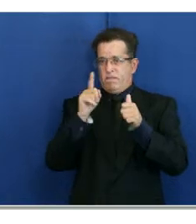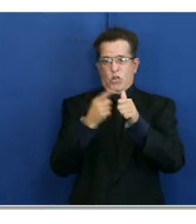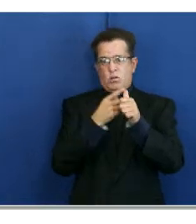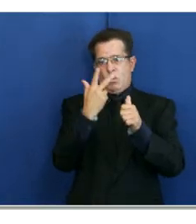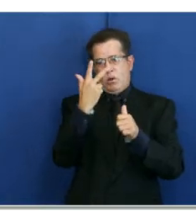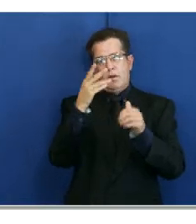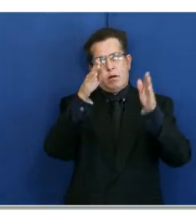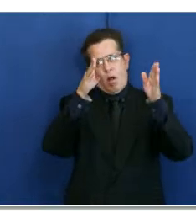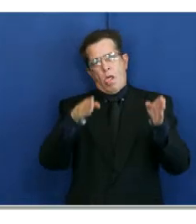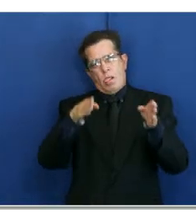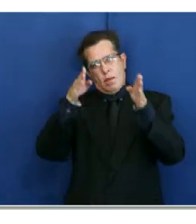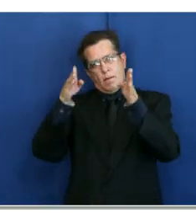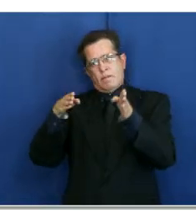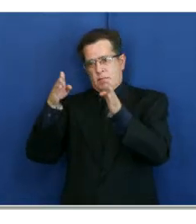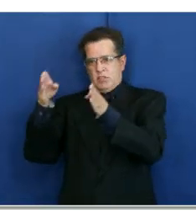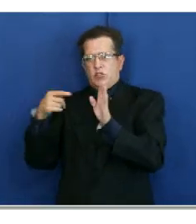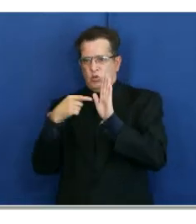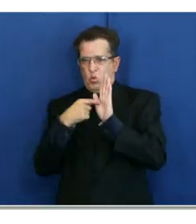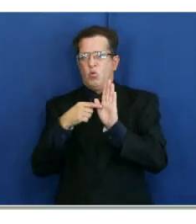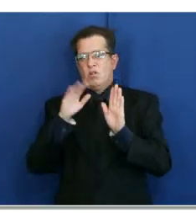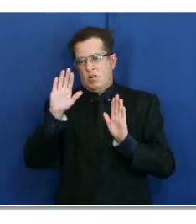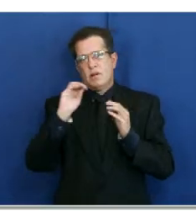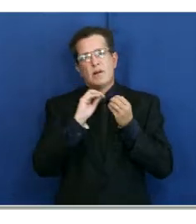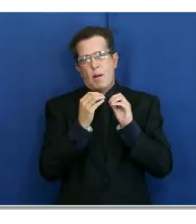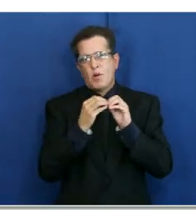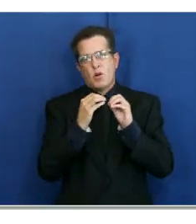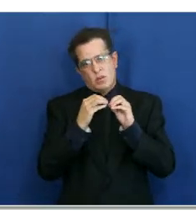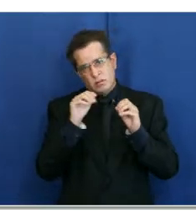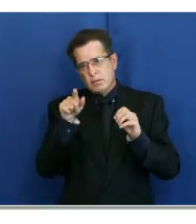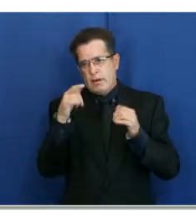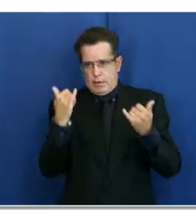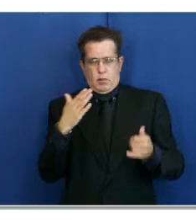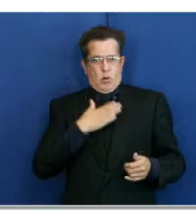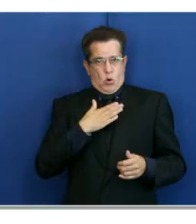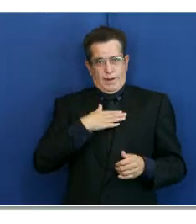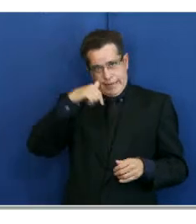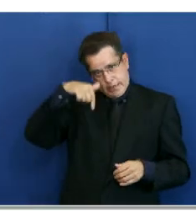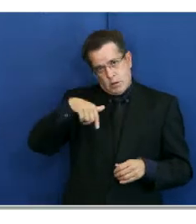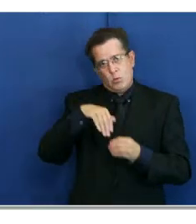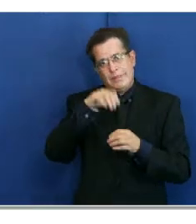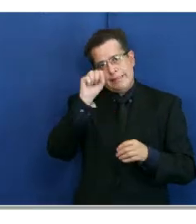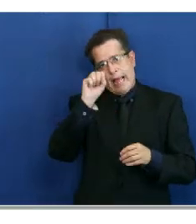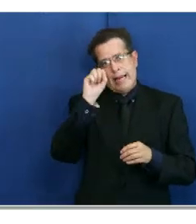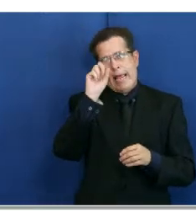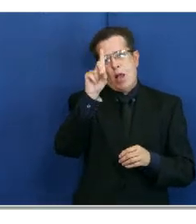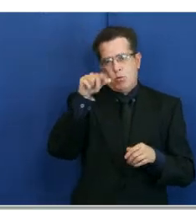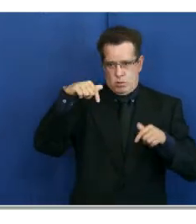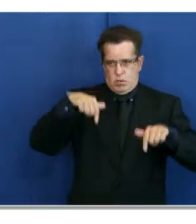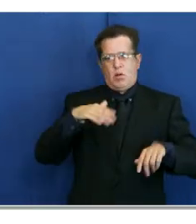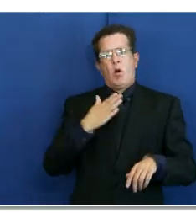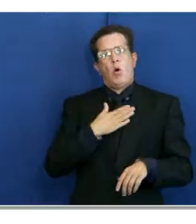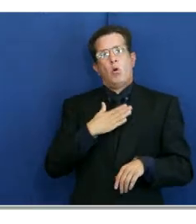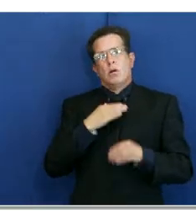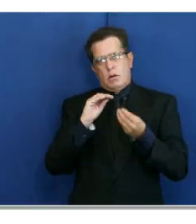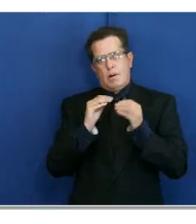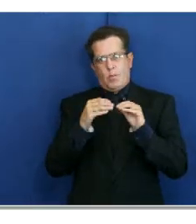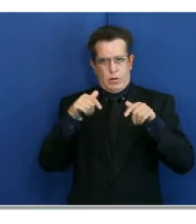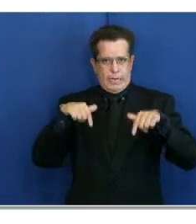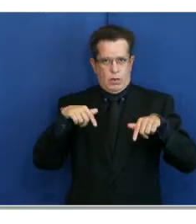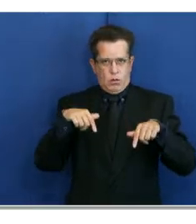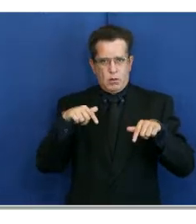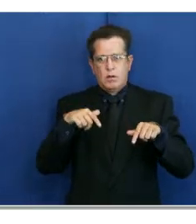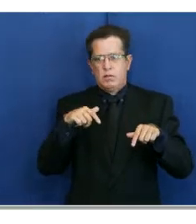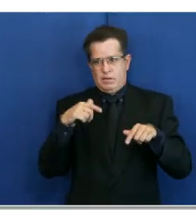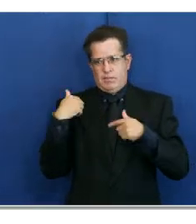columns shows that information. Today's local statistics in San Diego County are from